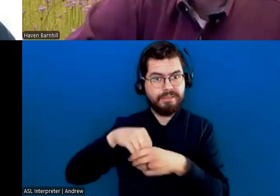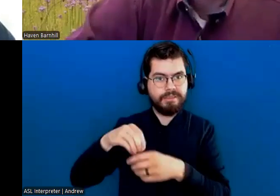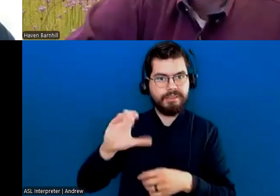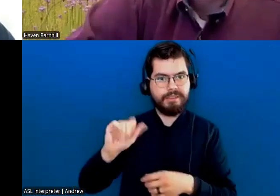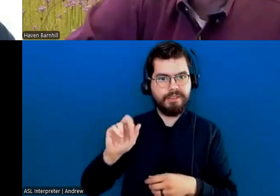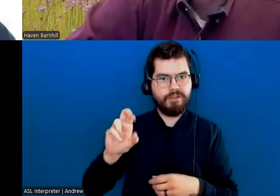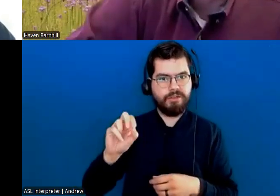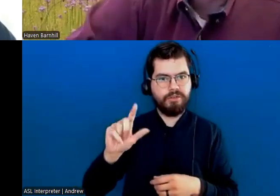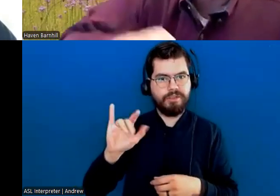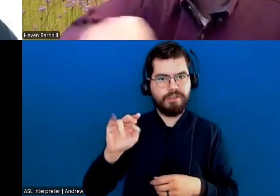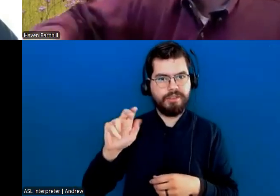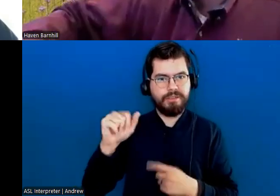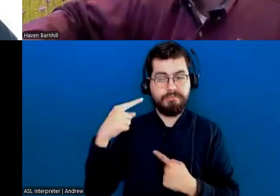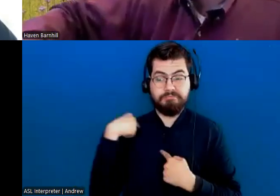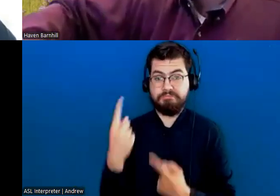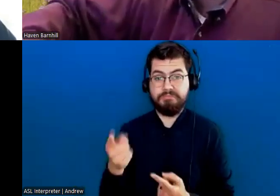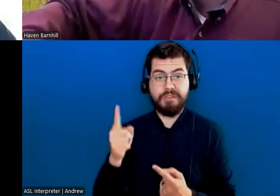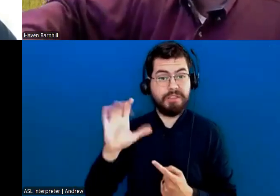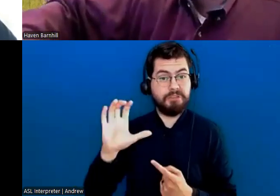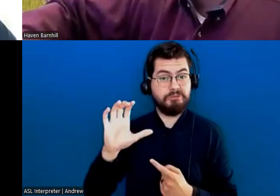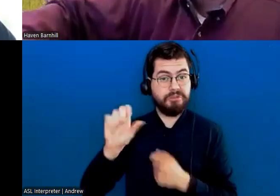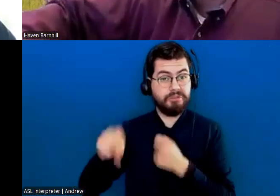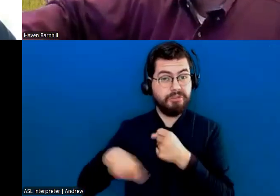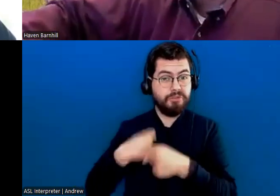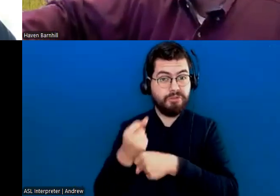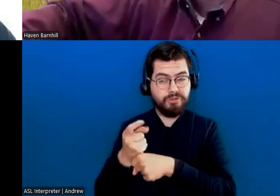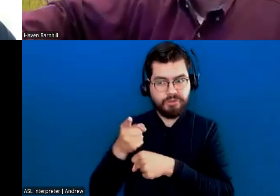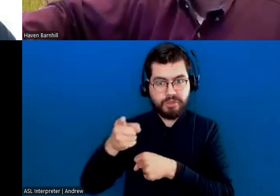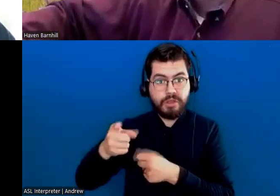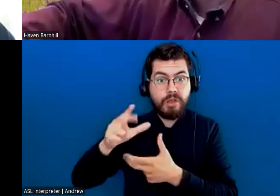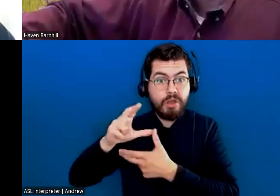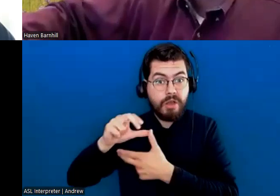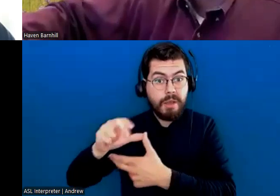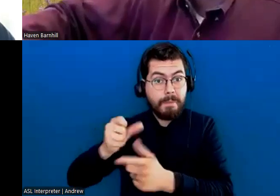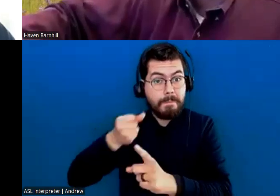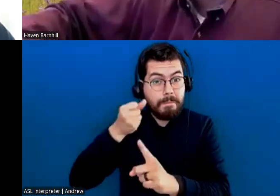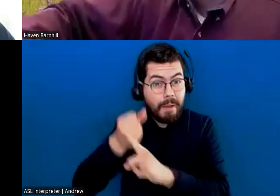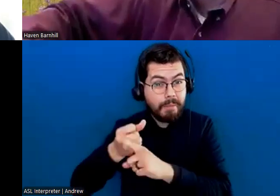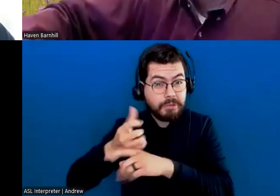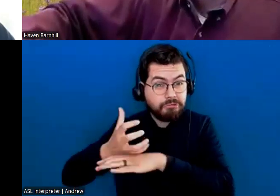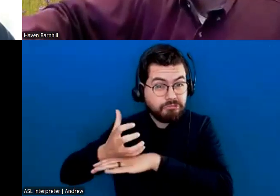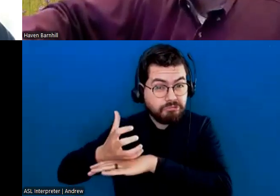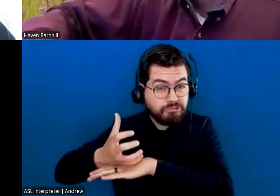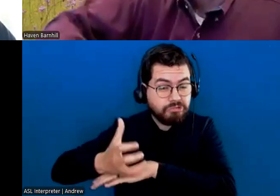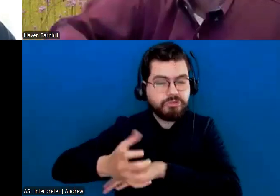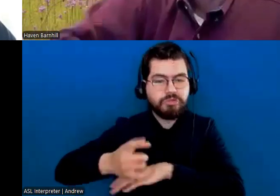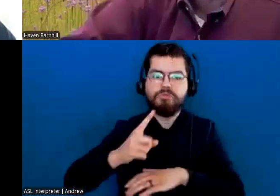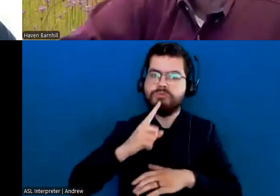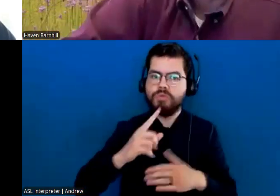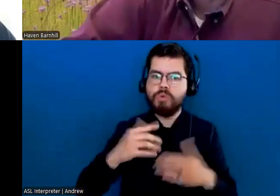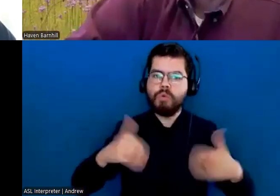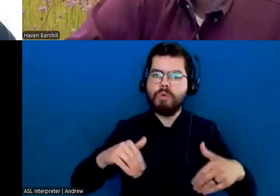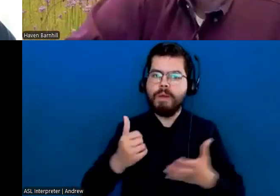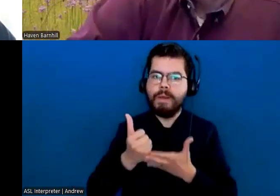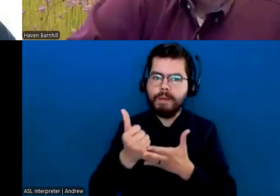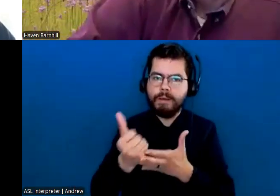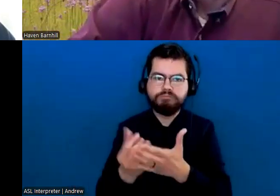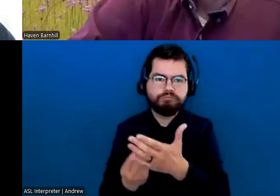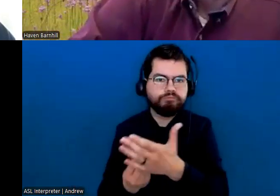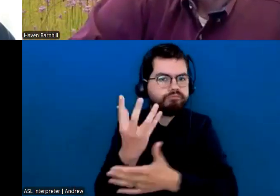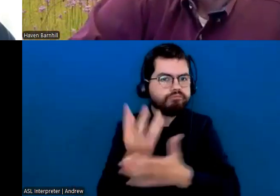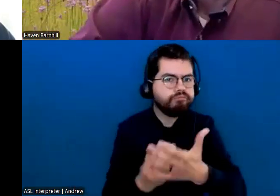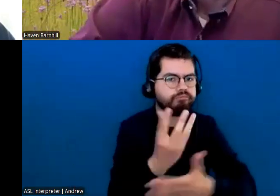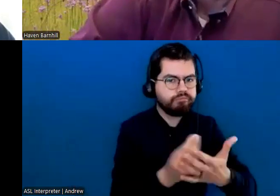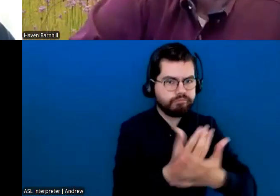Carolinas in the past century. So, hurricanes are the huge driver here. And